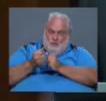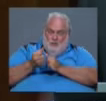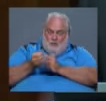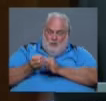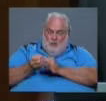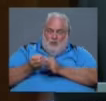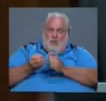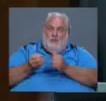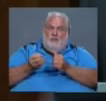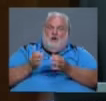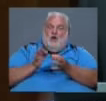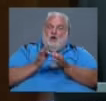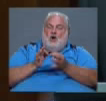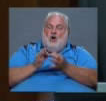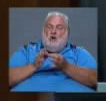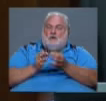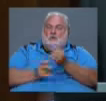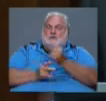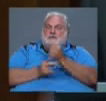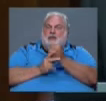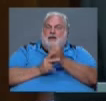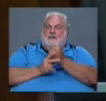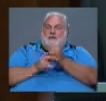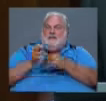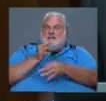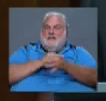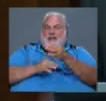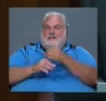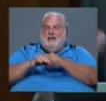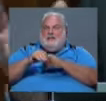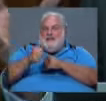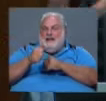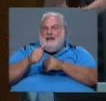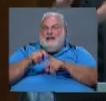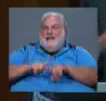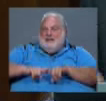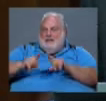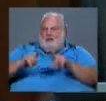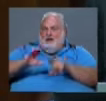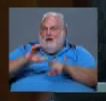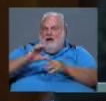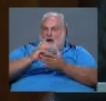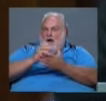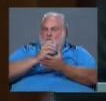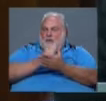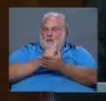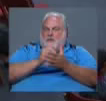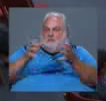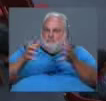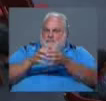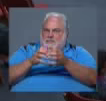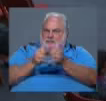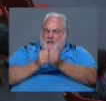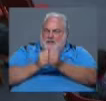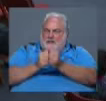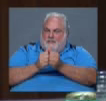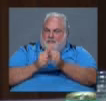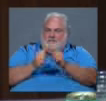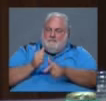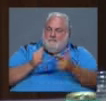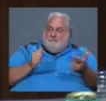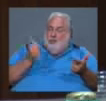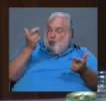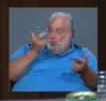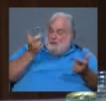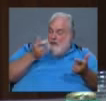so our costs are so we don't do 10 different contractors. We try to package them. Okay, the reason why I ask, this may not be